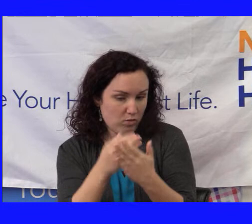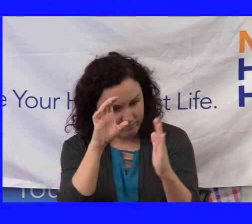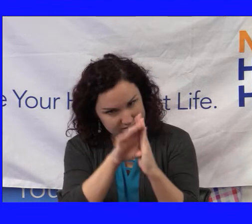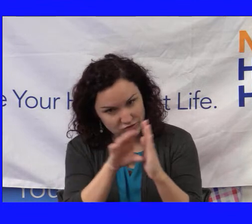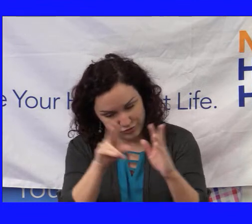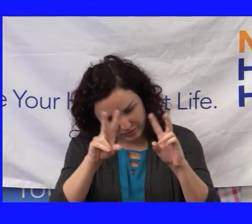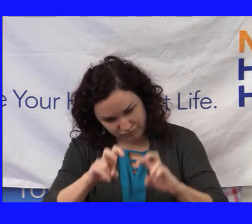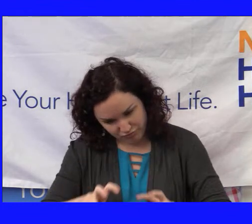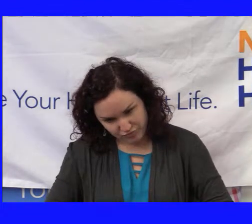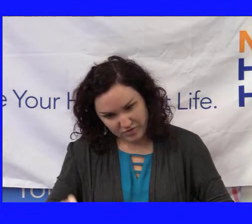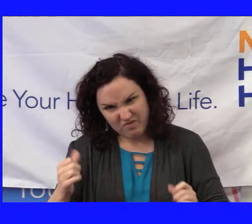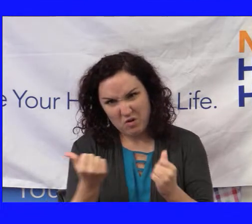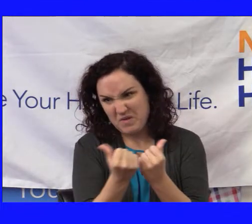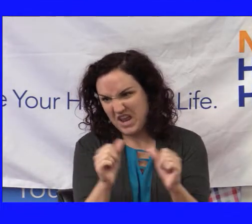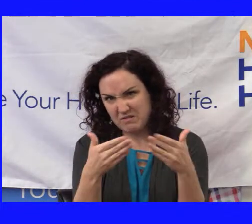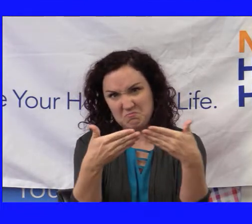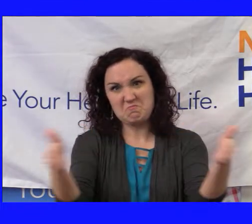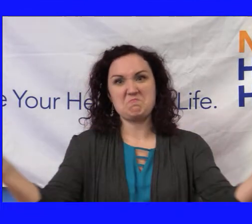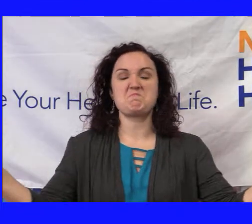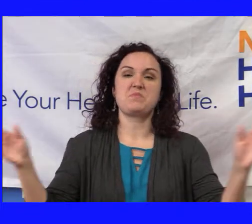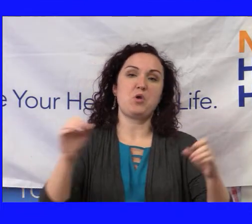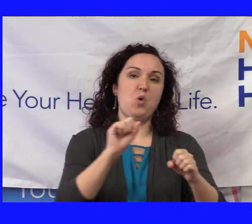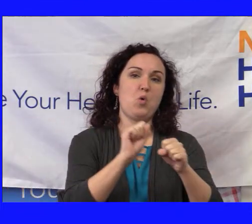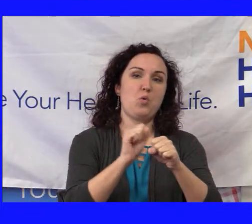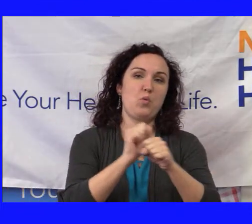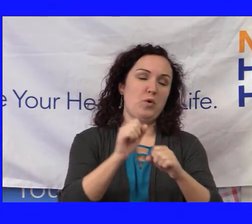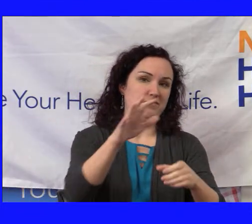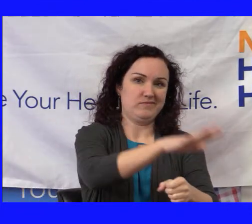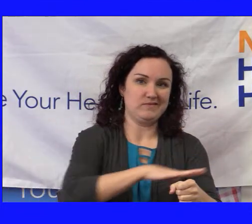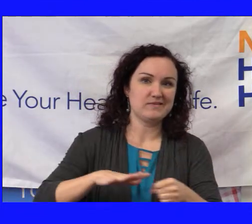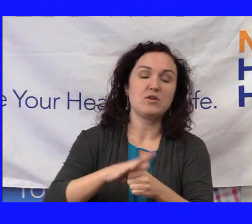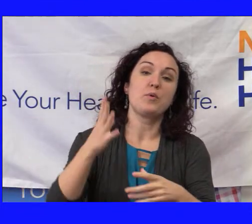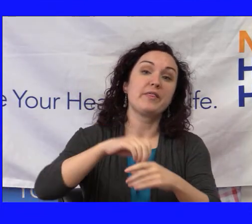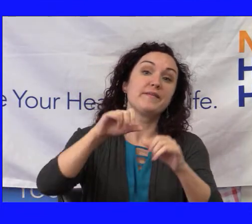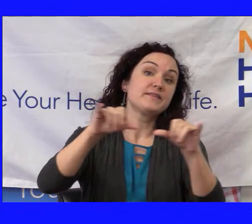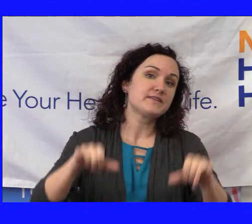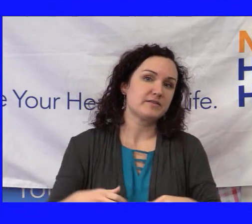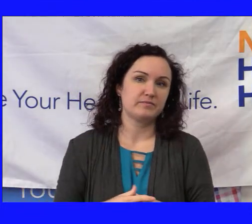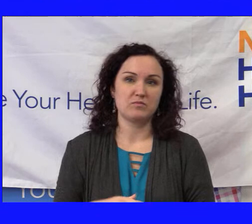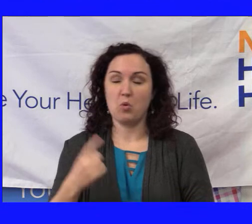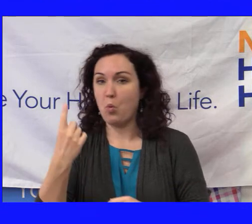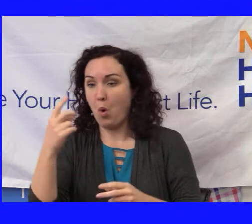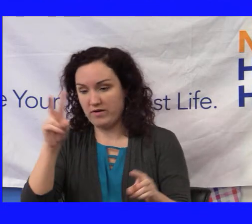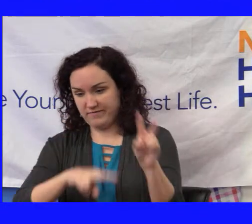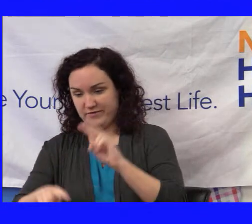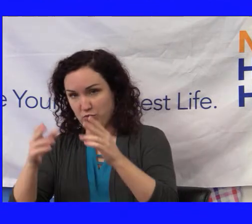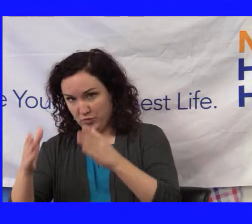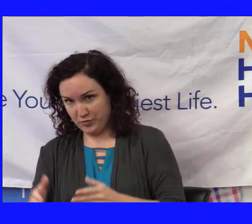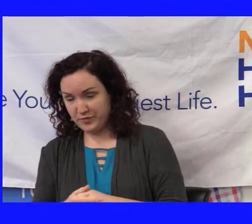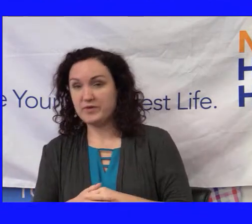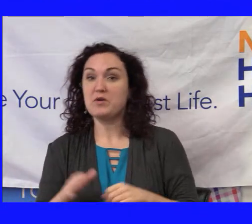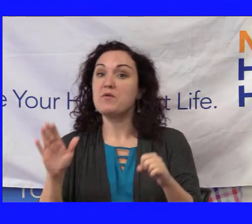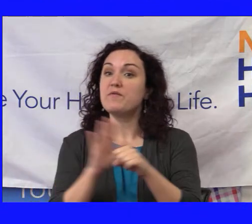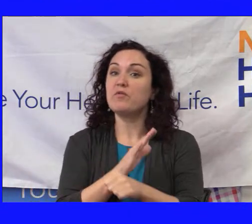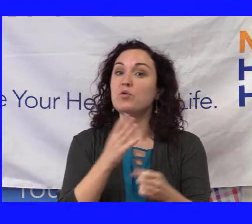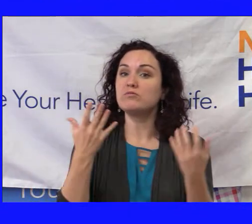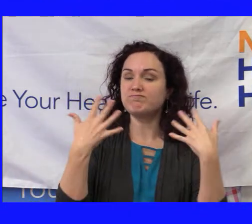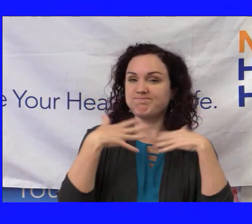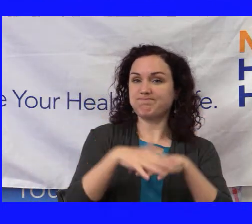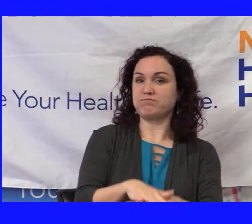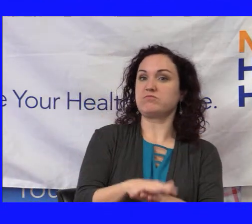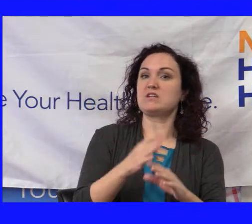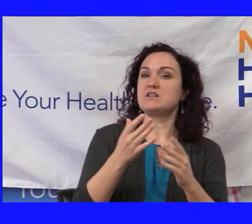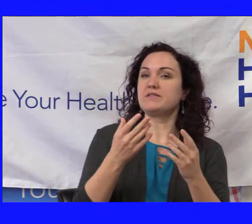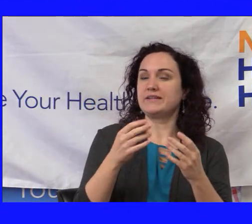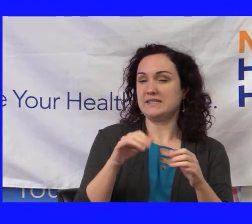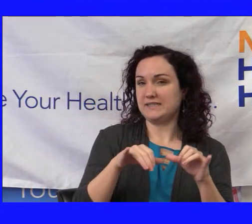from any workstation within the system, a single clinical viewer, full integration of the imaging system